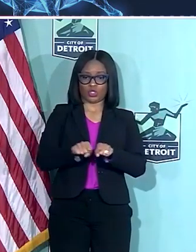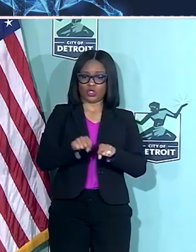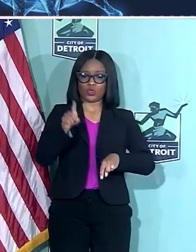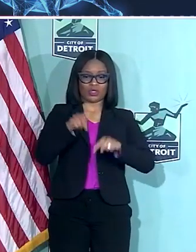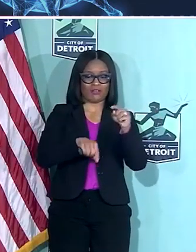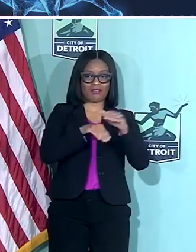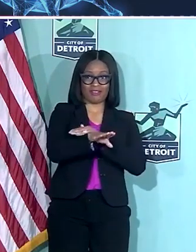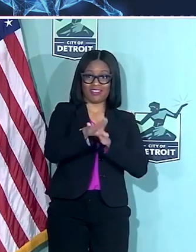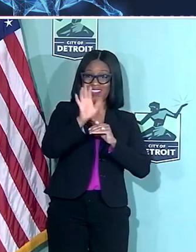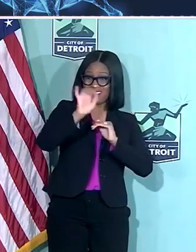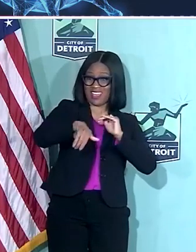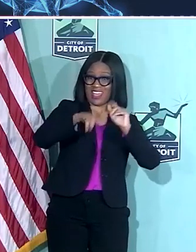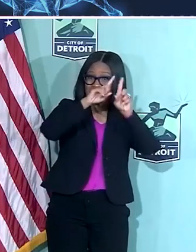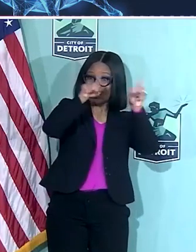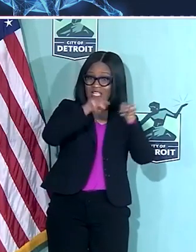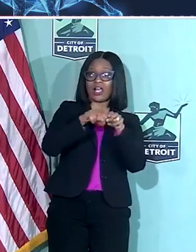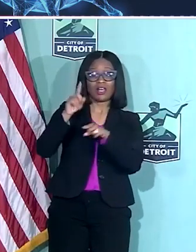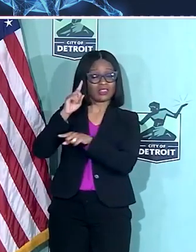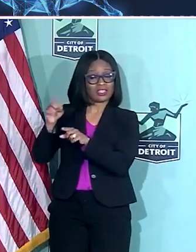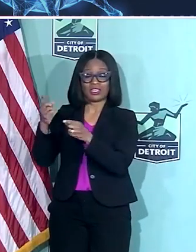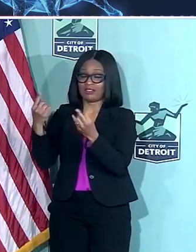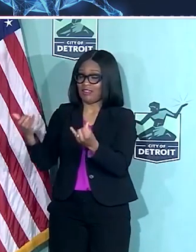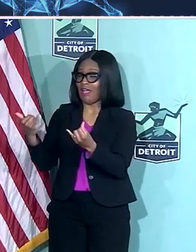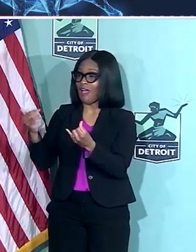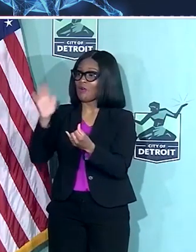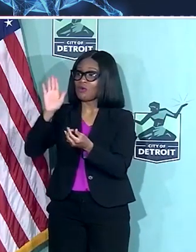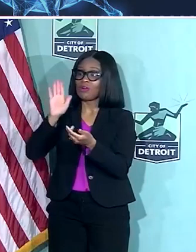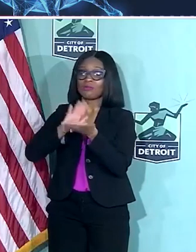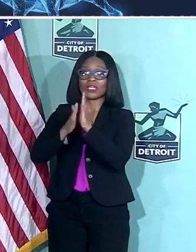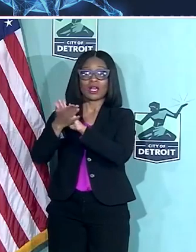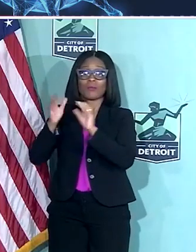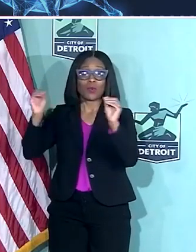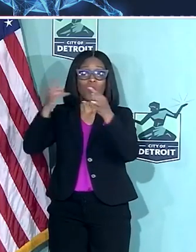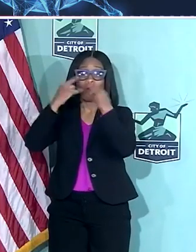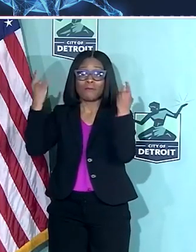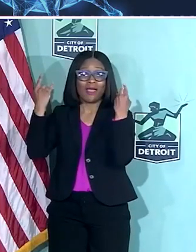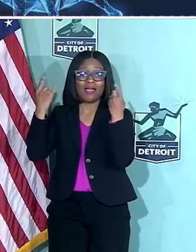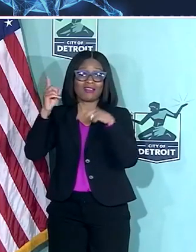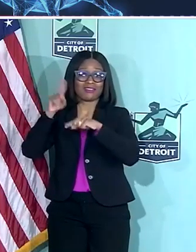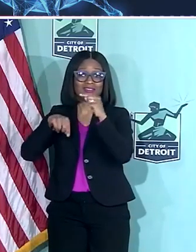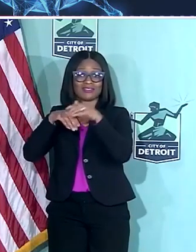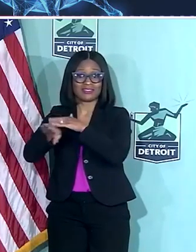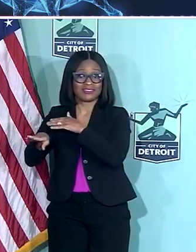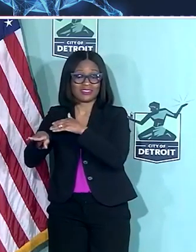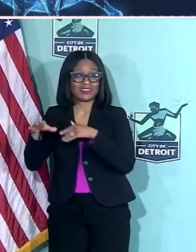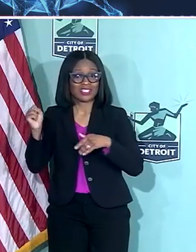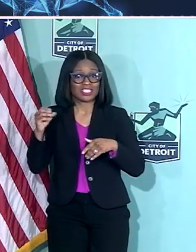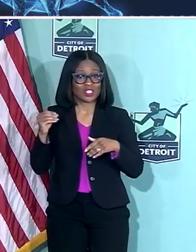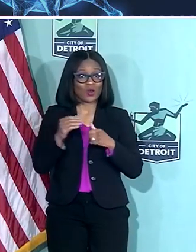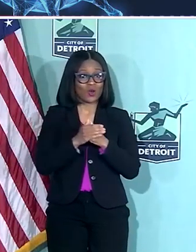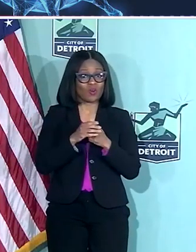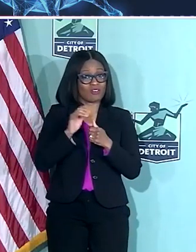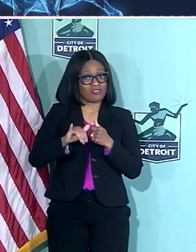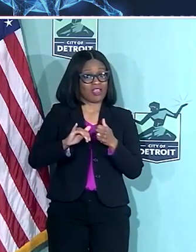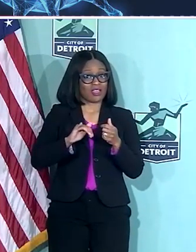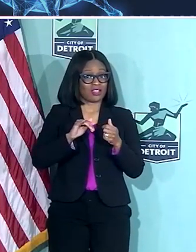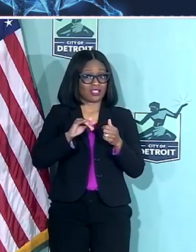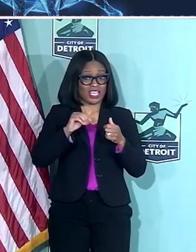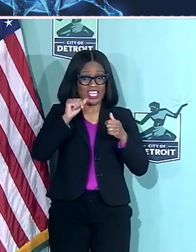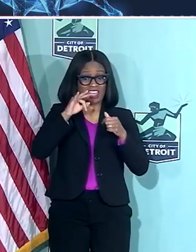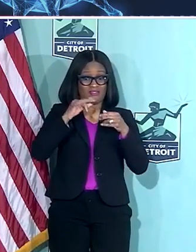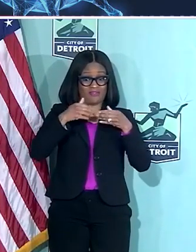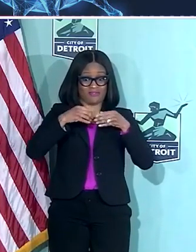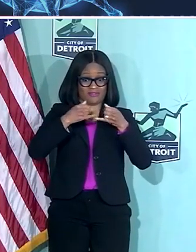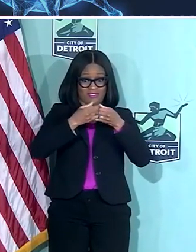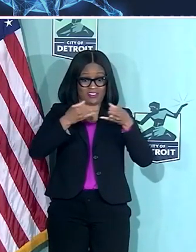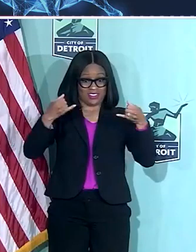and that's to protect everybody. And that's certainly, we intend to enforce that vigorously in the city of Detroit. Now, if you cross the border to